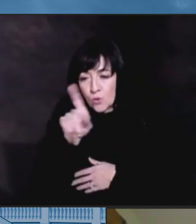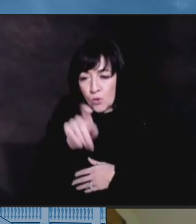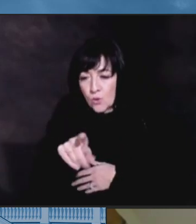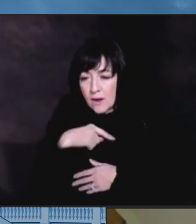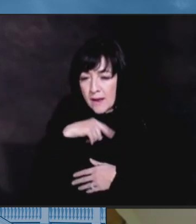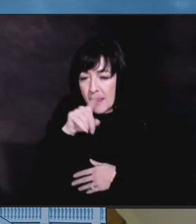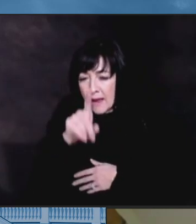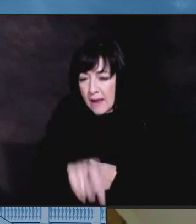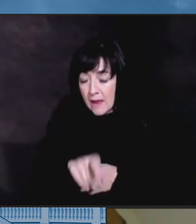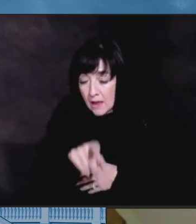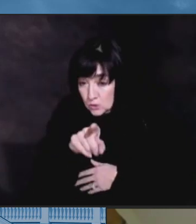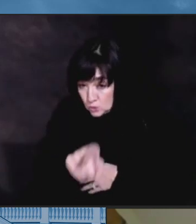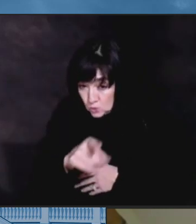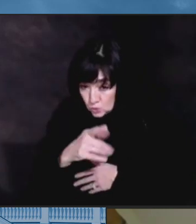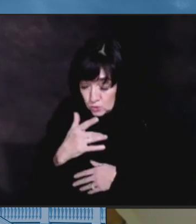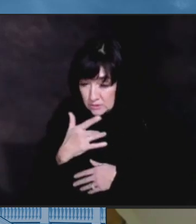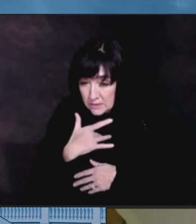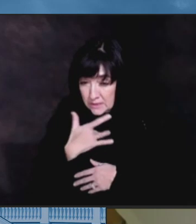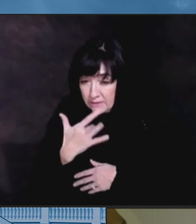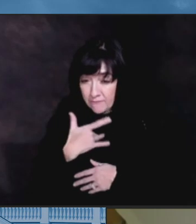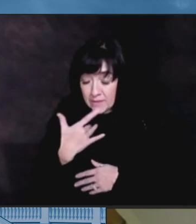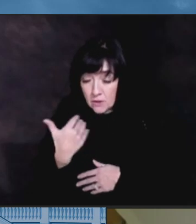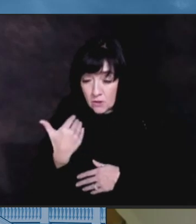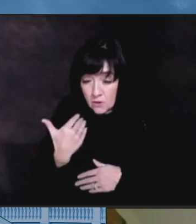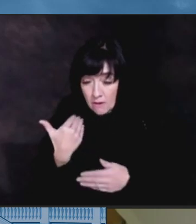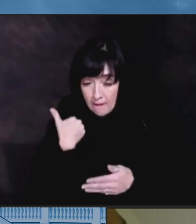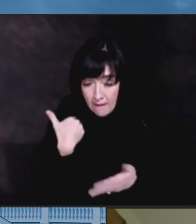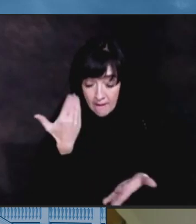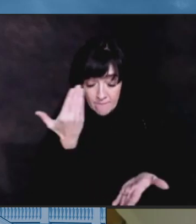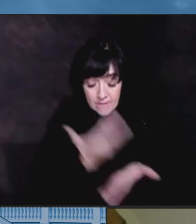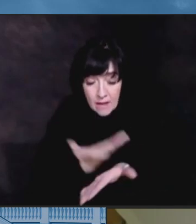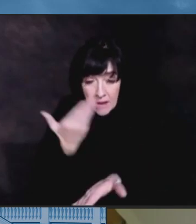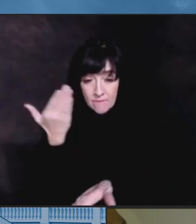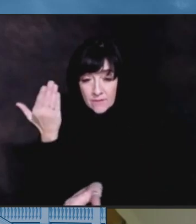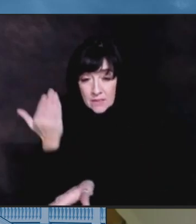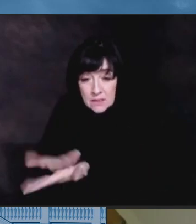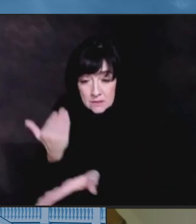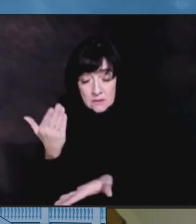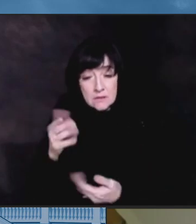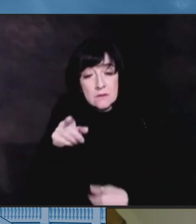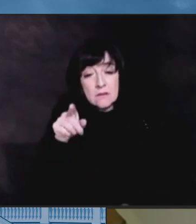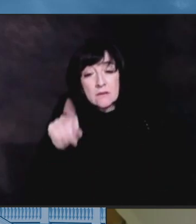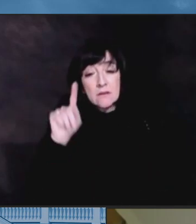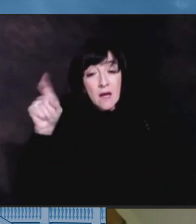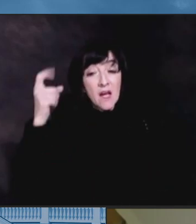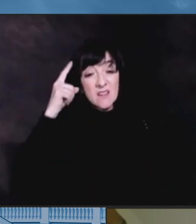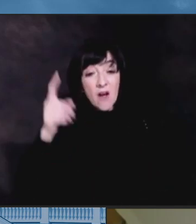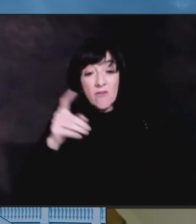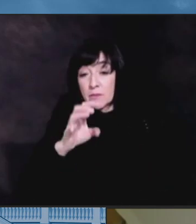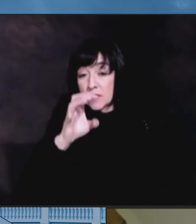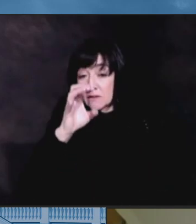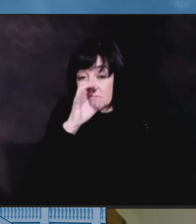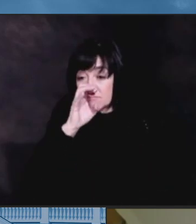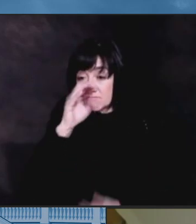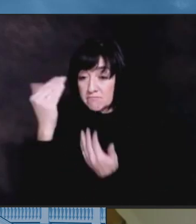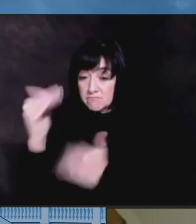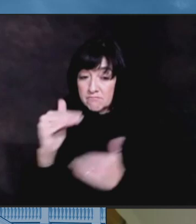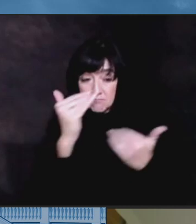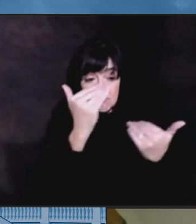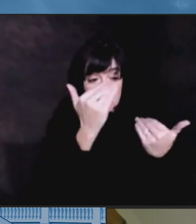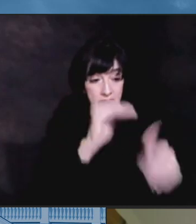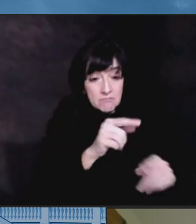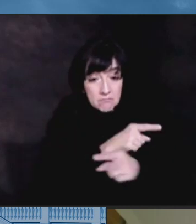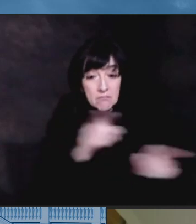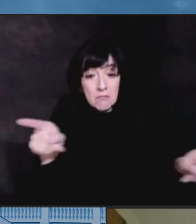you felt that there was evidence that government restrictions had been effective in preventing the spread of the virus, and you